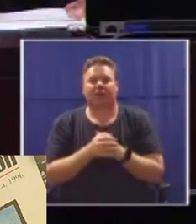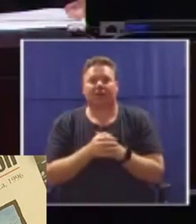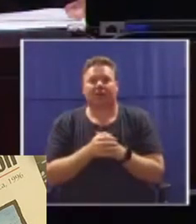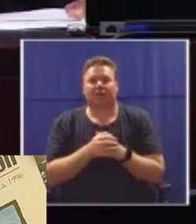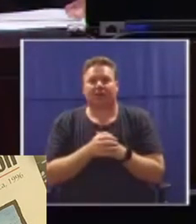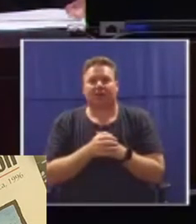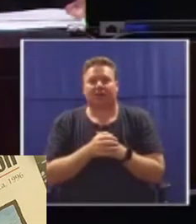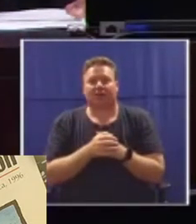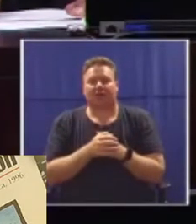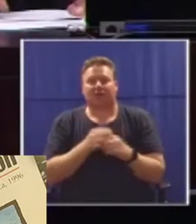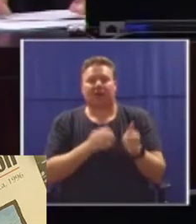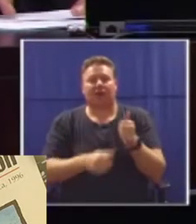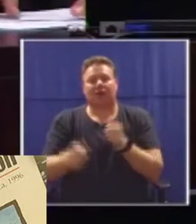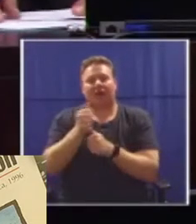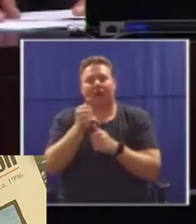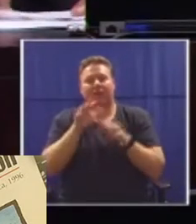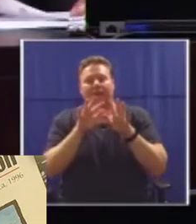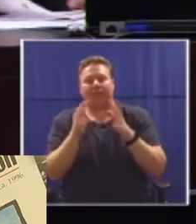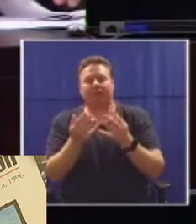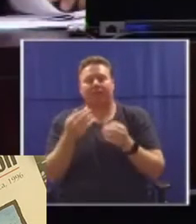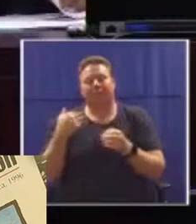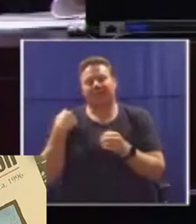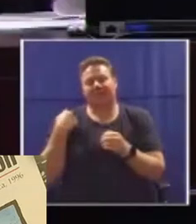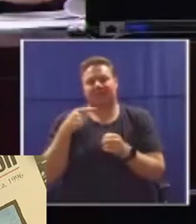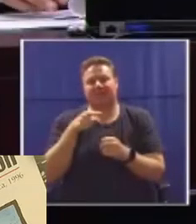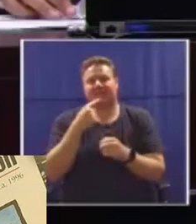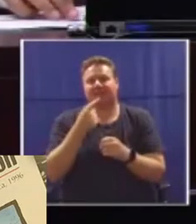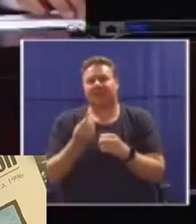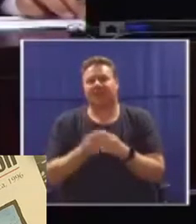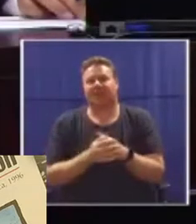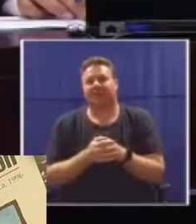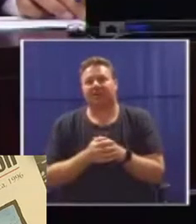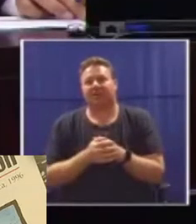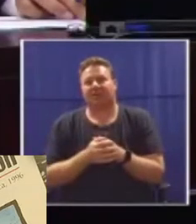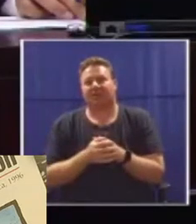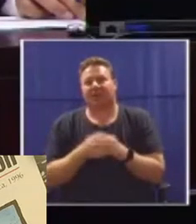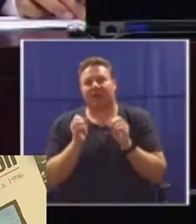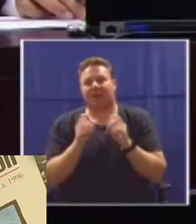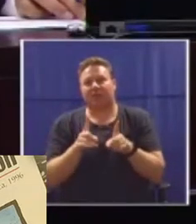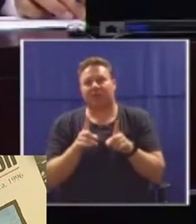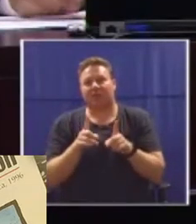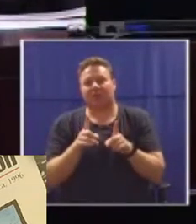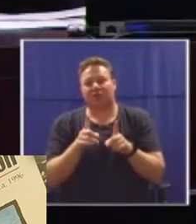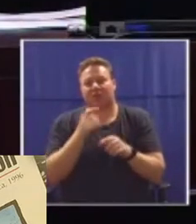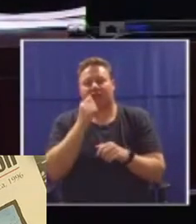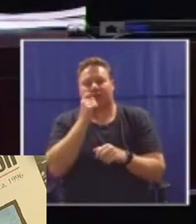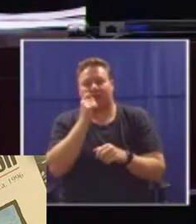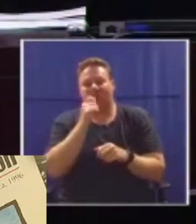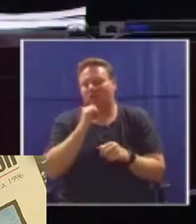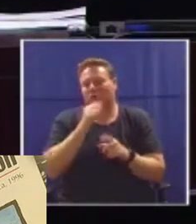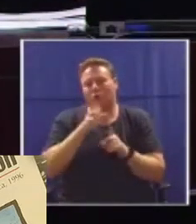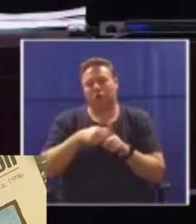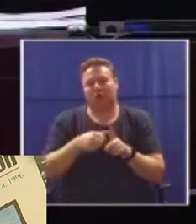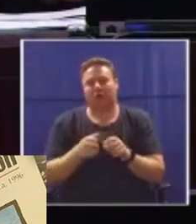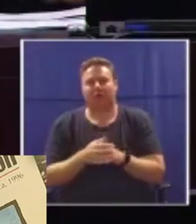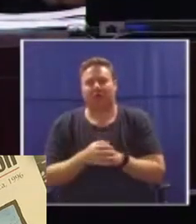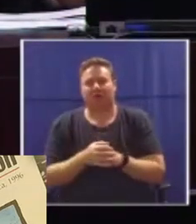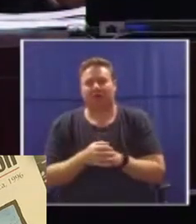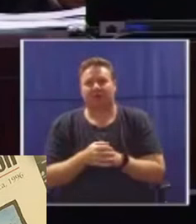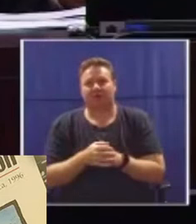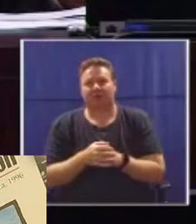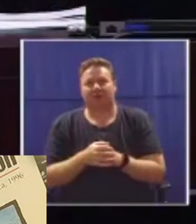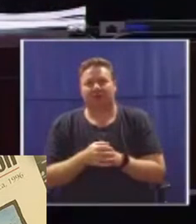utterances by cabinet ministers saying things like educated men don't rape. Our